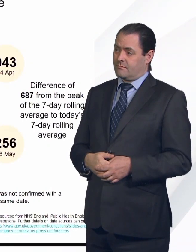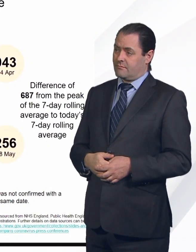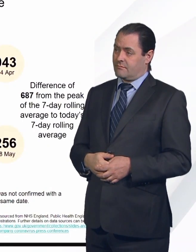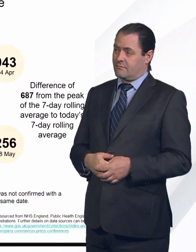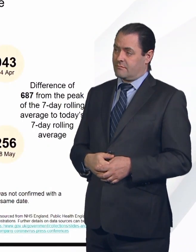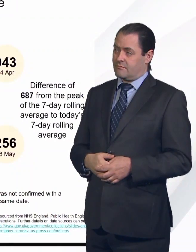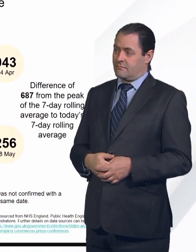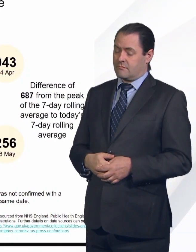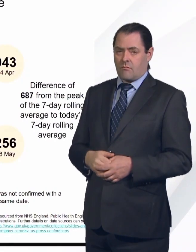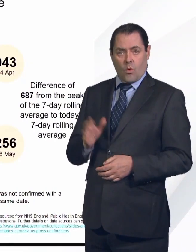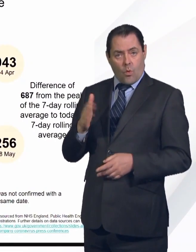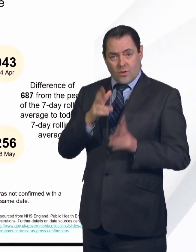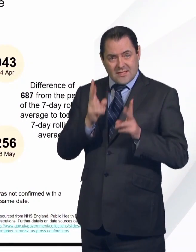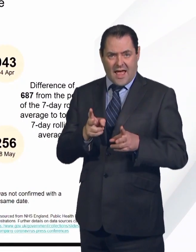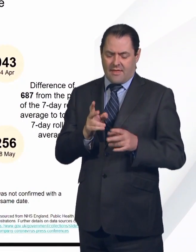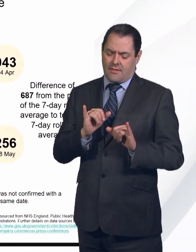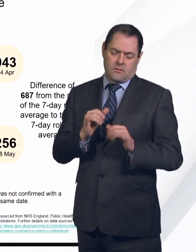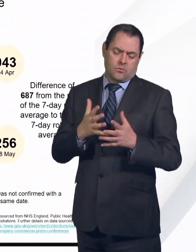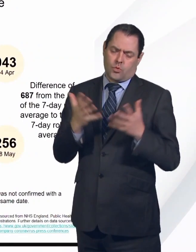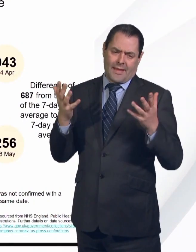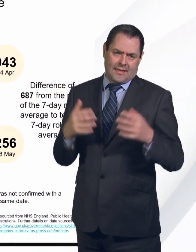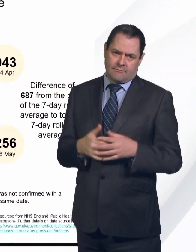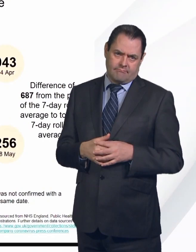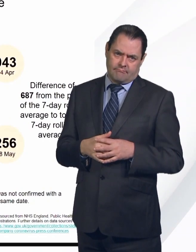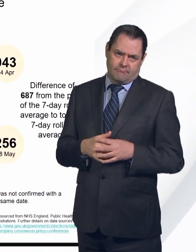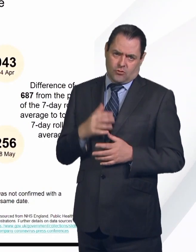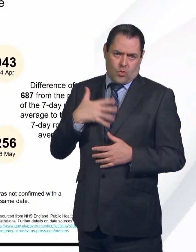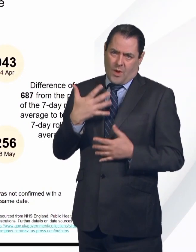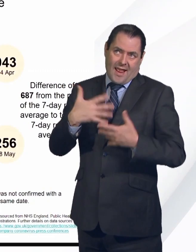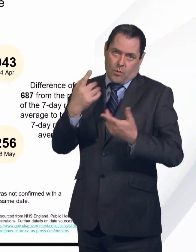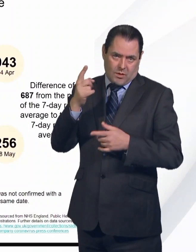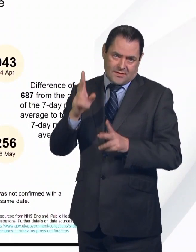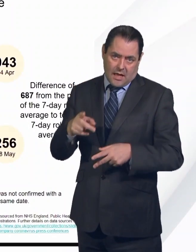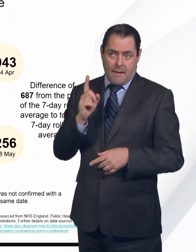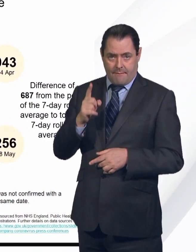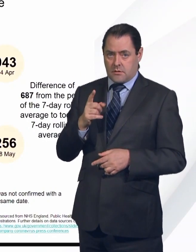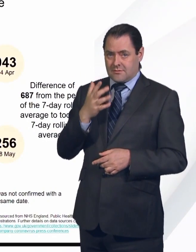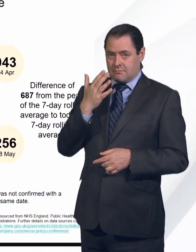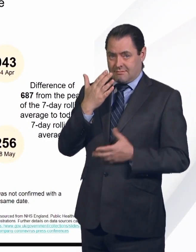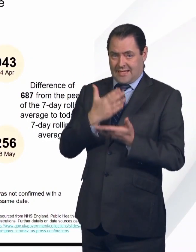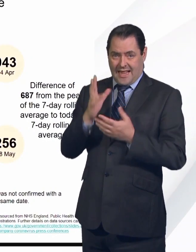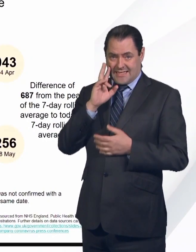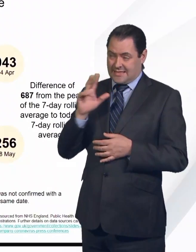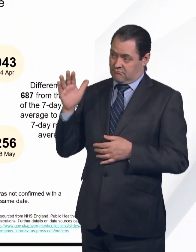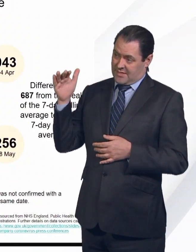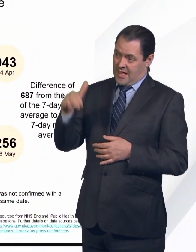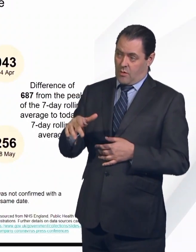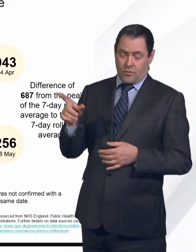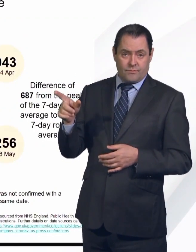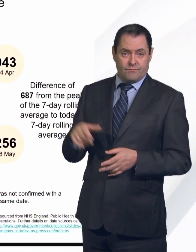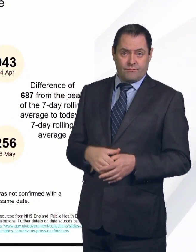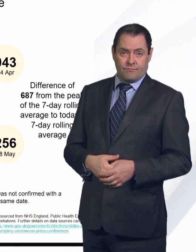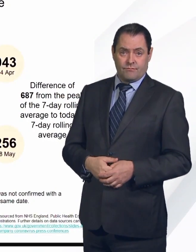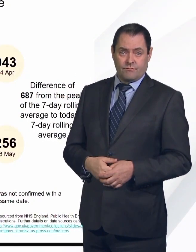one too many, it is now the case that there has been a sustained and consistent fall in the daily death rate, and